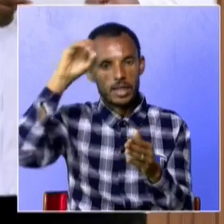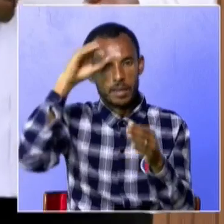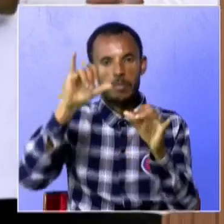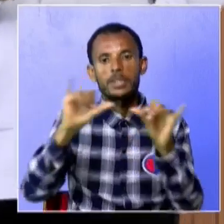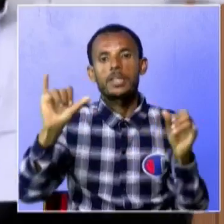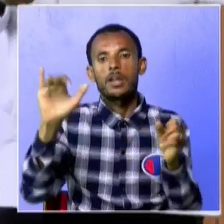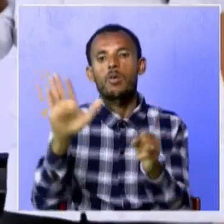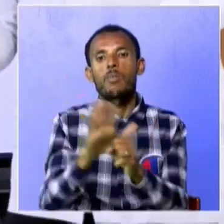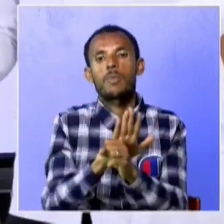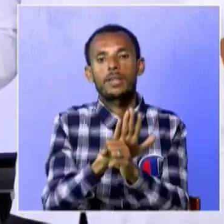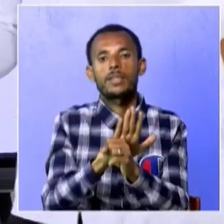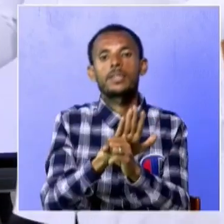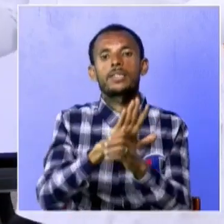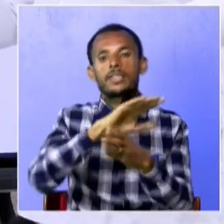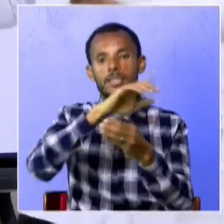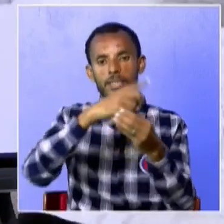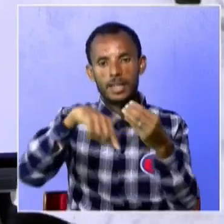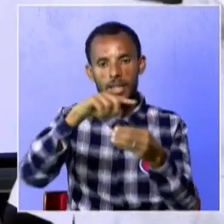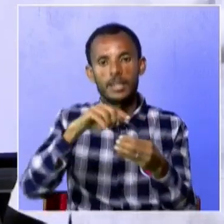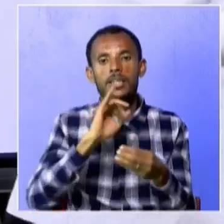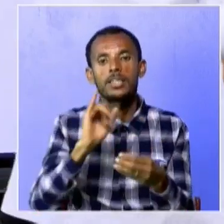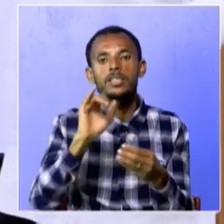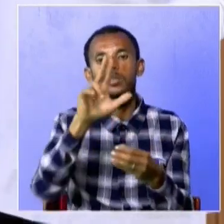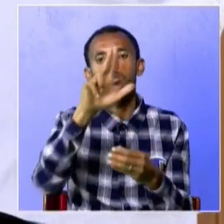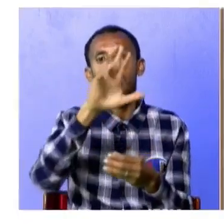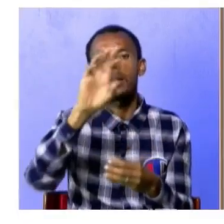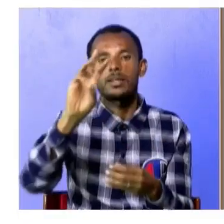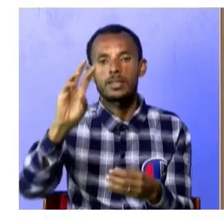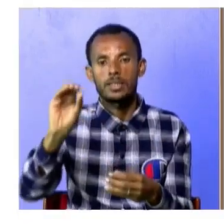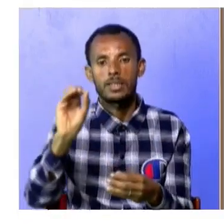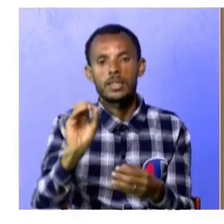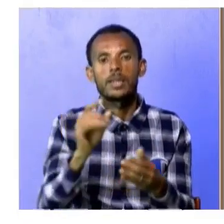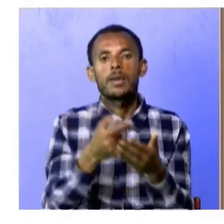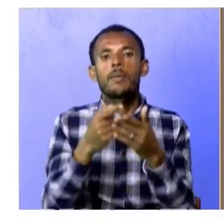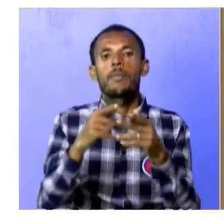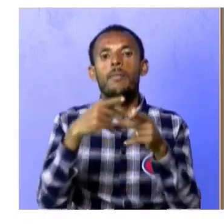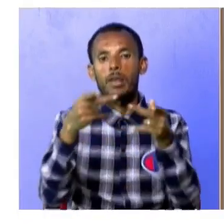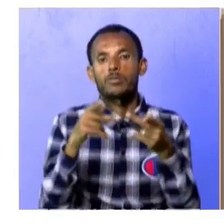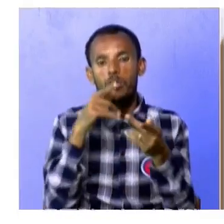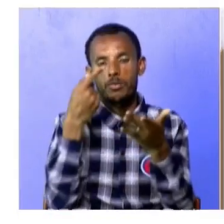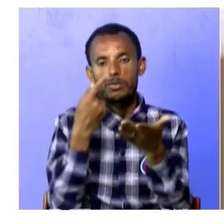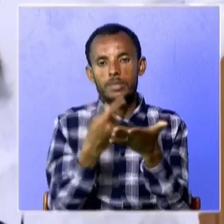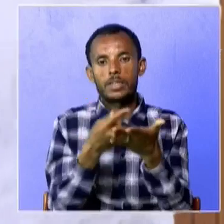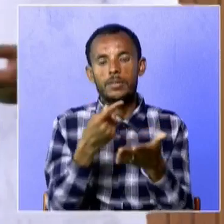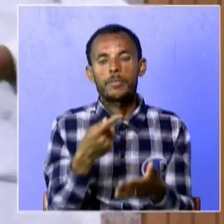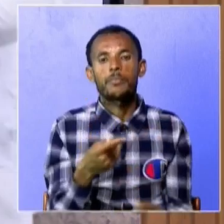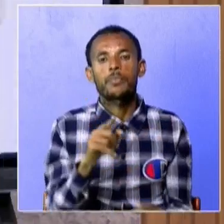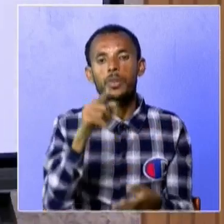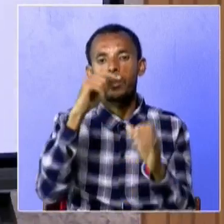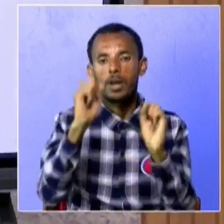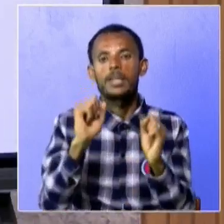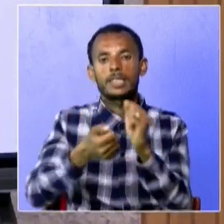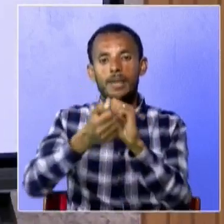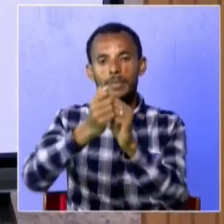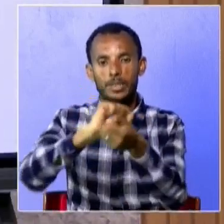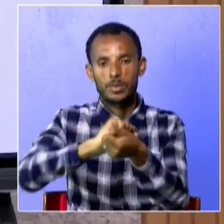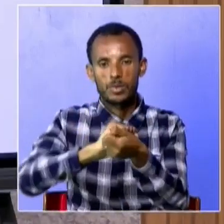complete circle is 360 degrees. Therefore, in place of this, you can